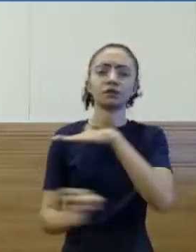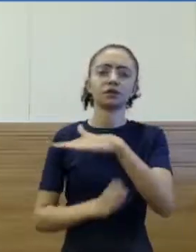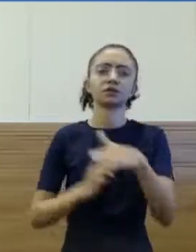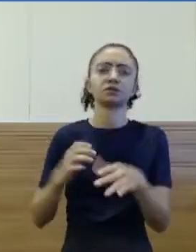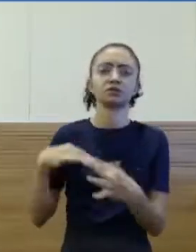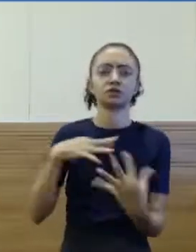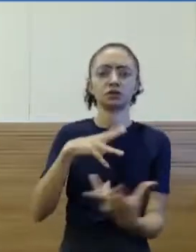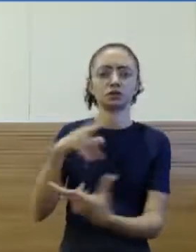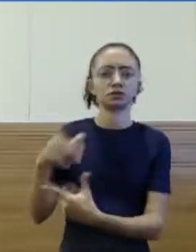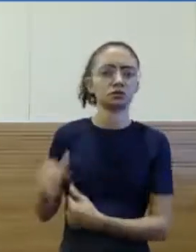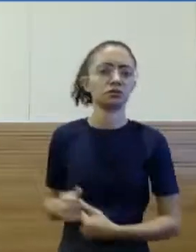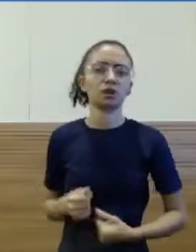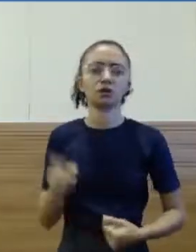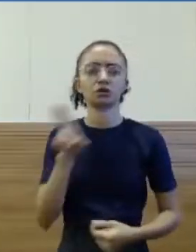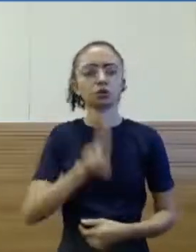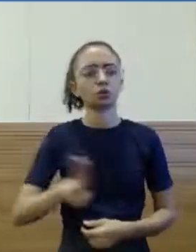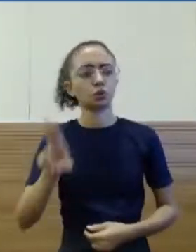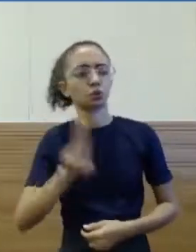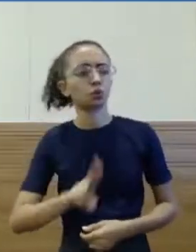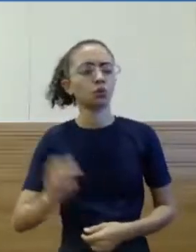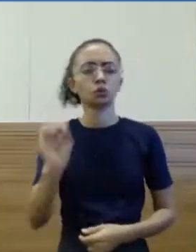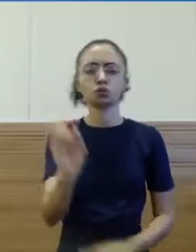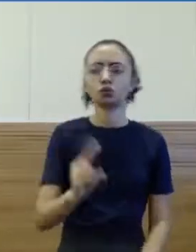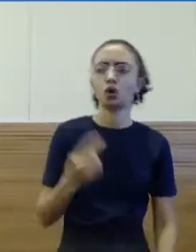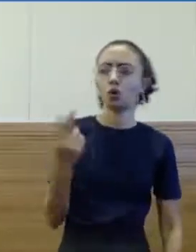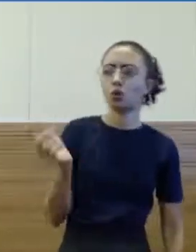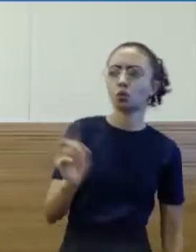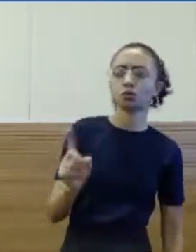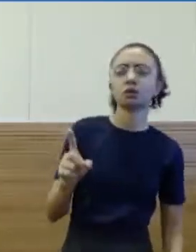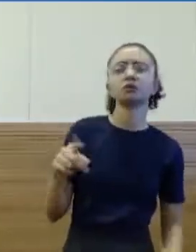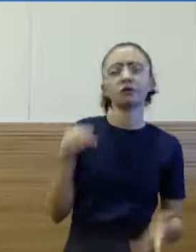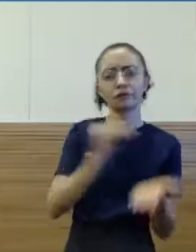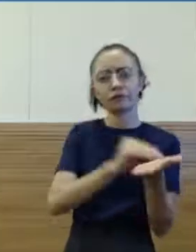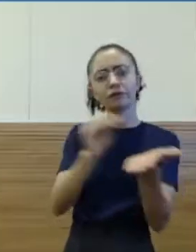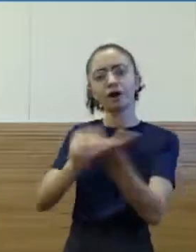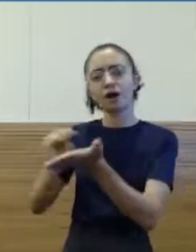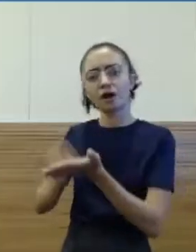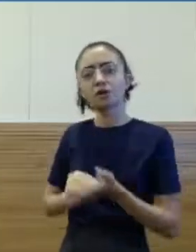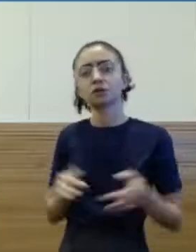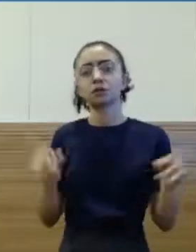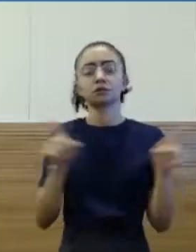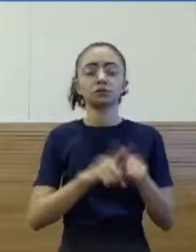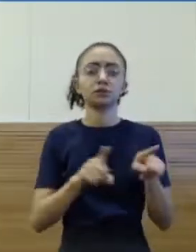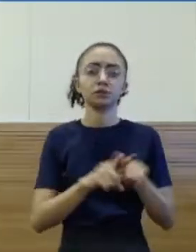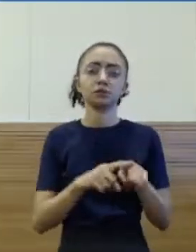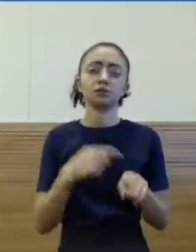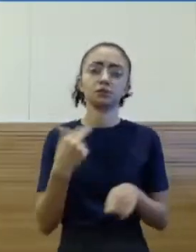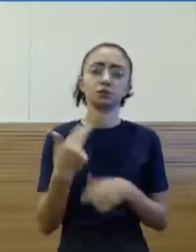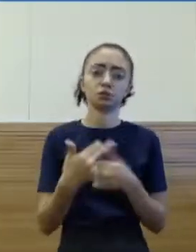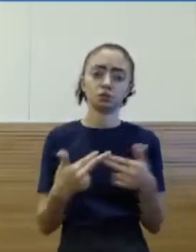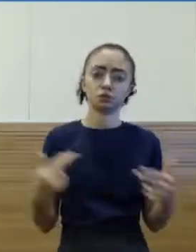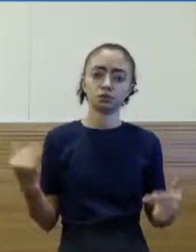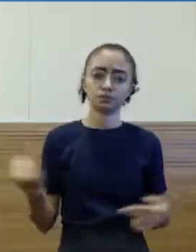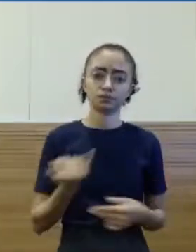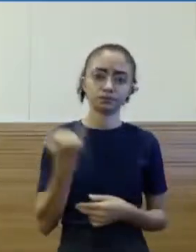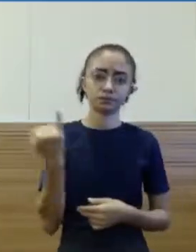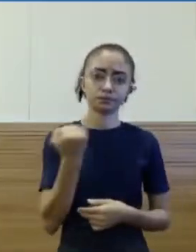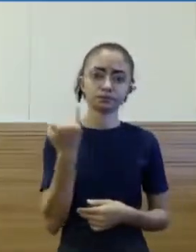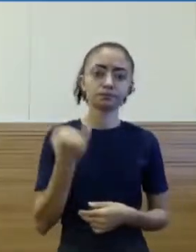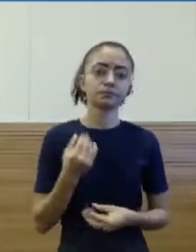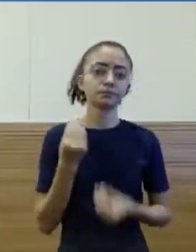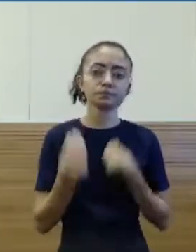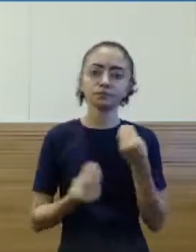it and others don't, and that's what is missing. Another theme that is very important is this theme of the